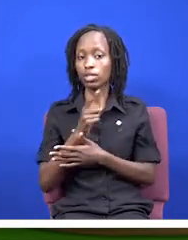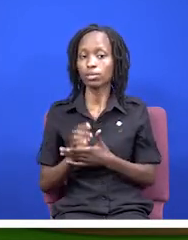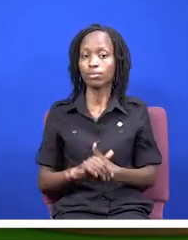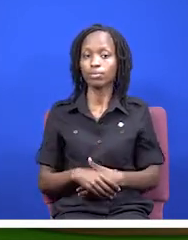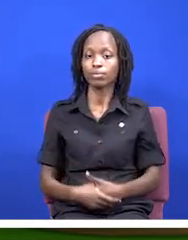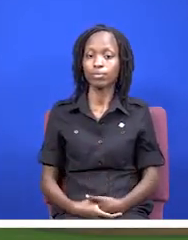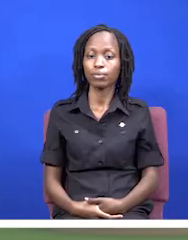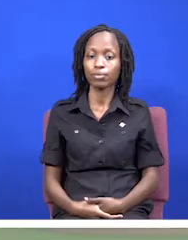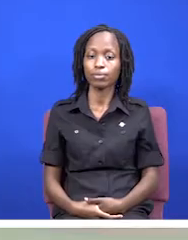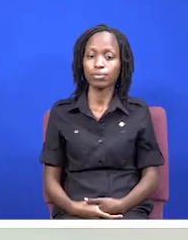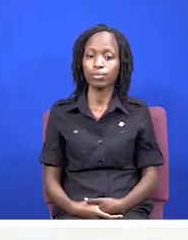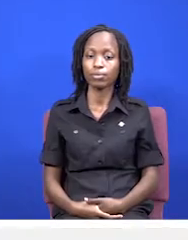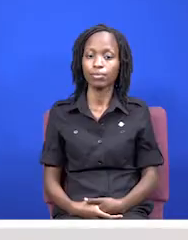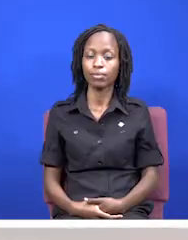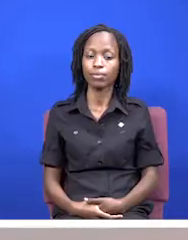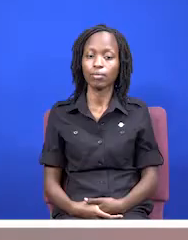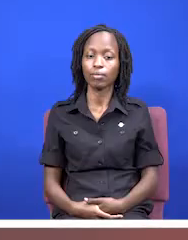watch this clip, boys and girls.